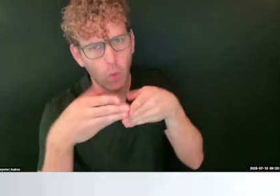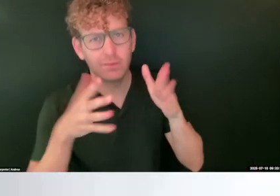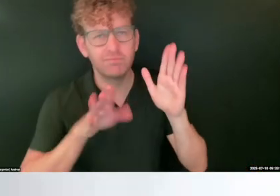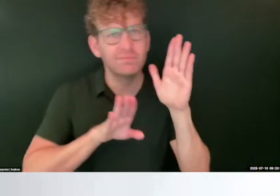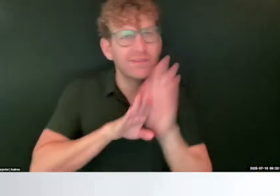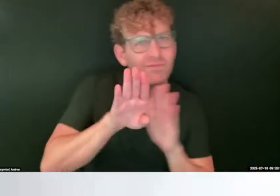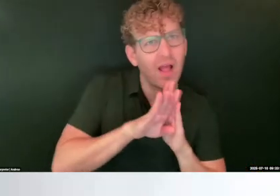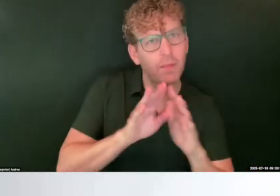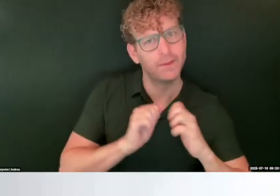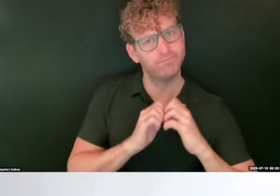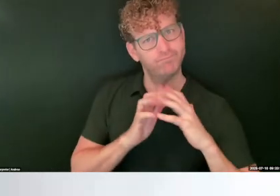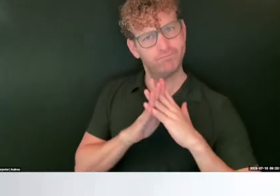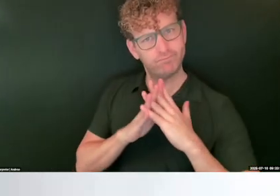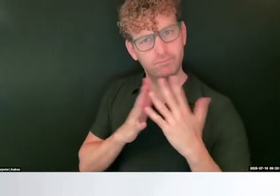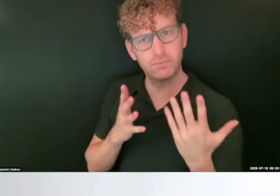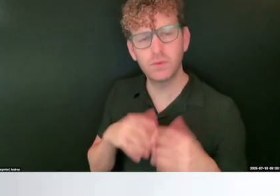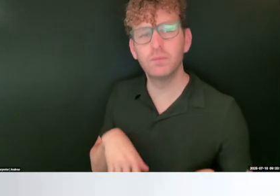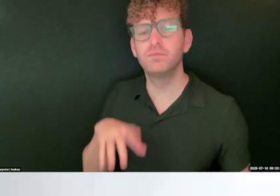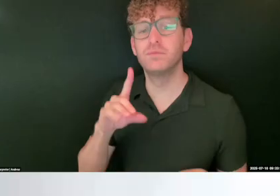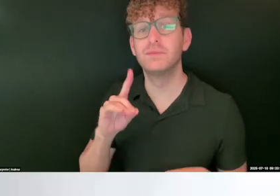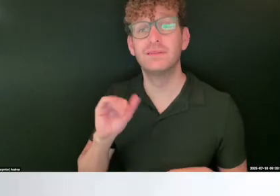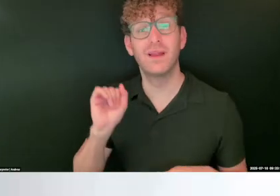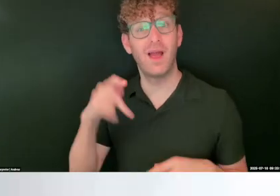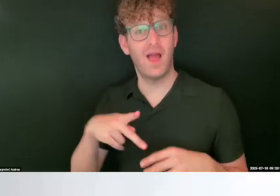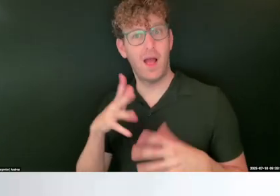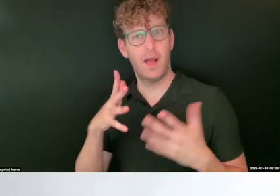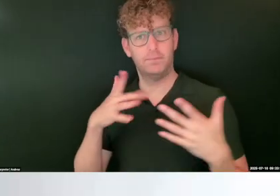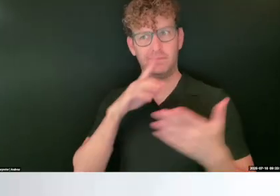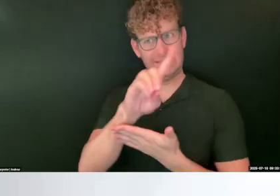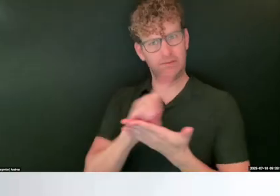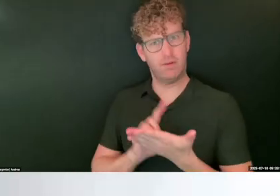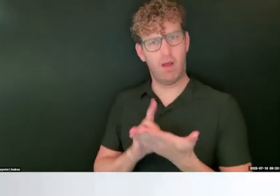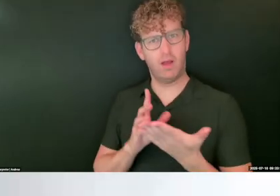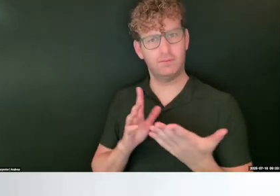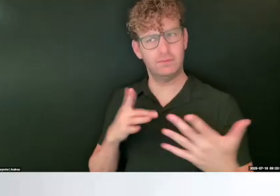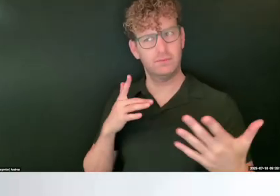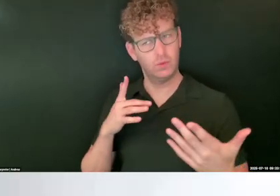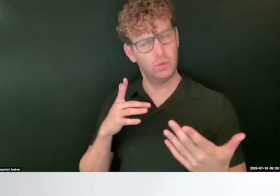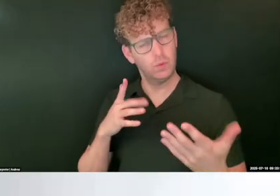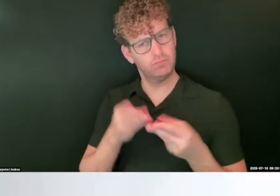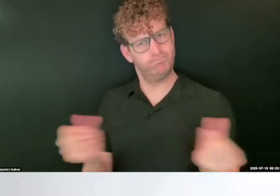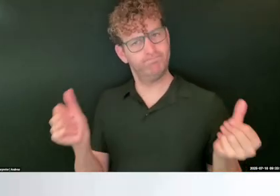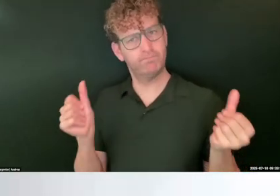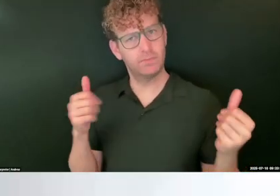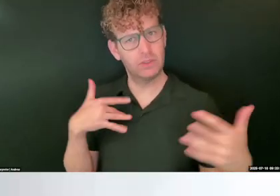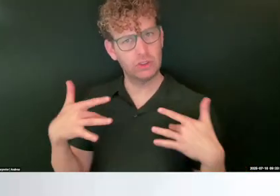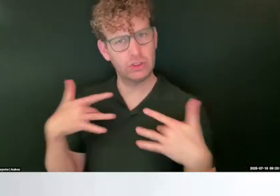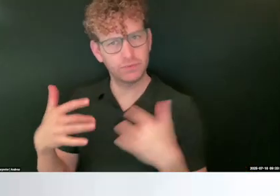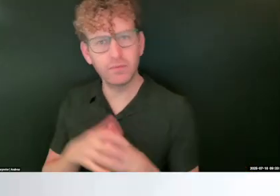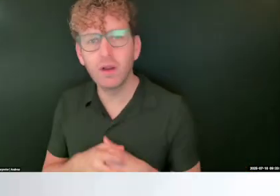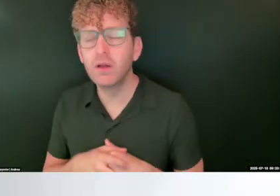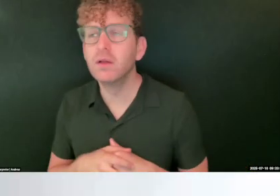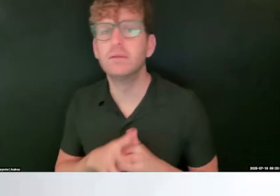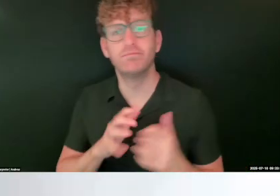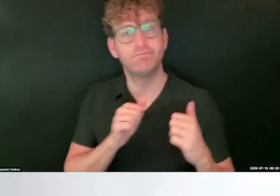DCAP was designed to address some of these concerns. Through implementation and feedback heard from Regional Clean Cars for All